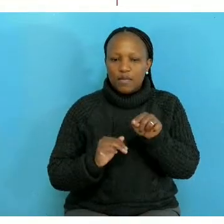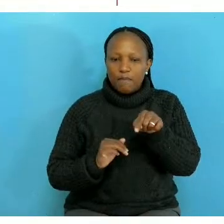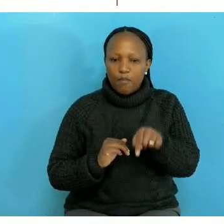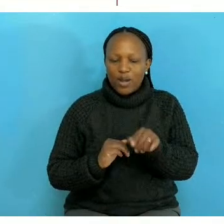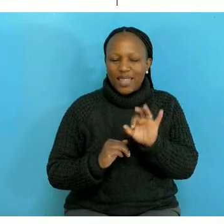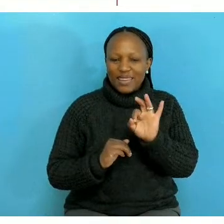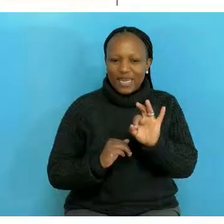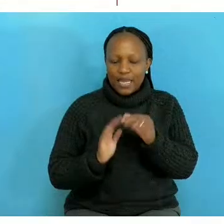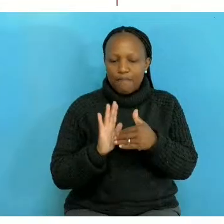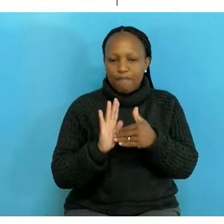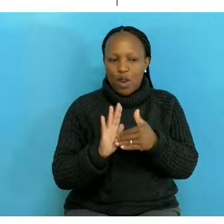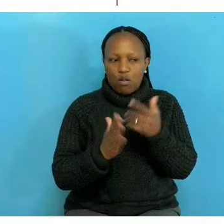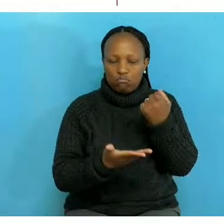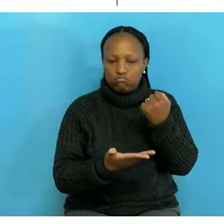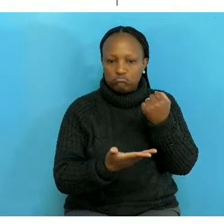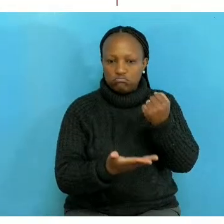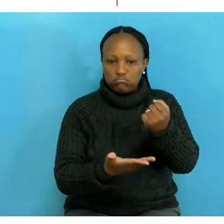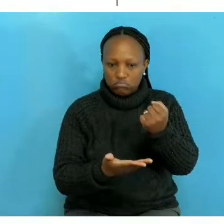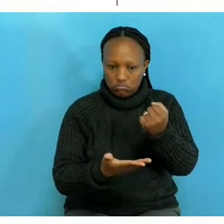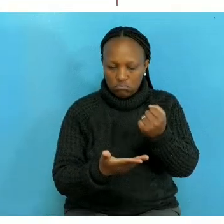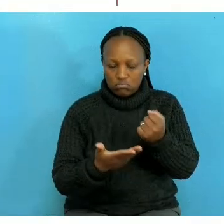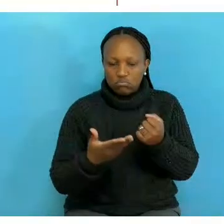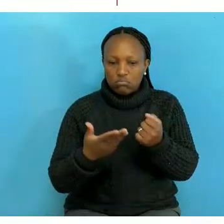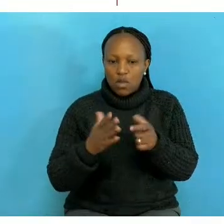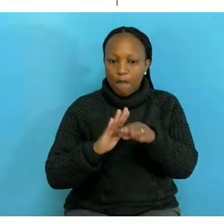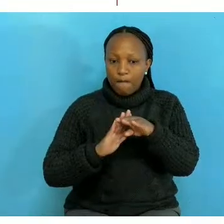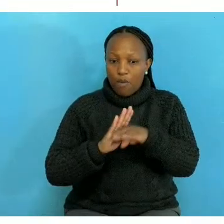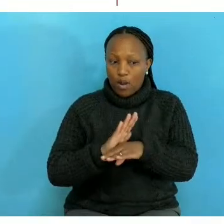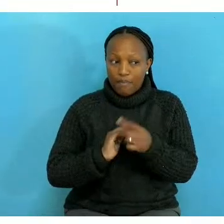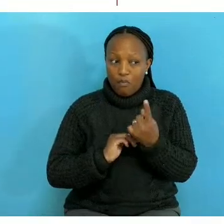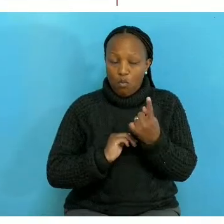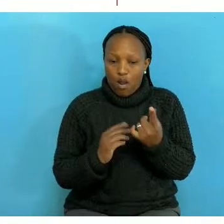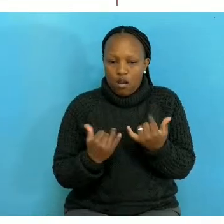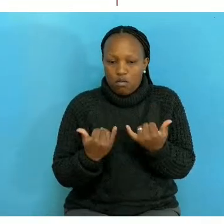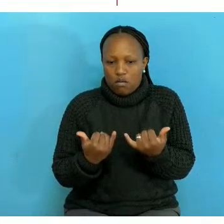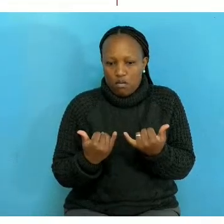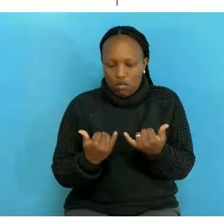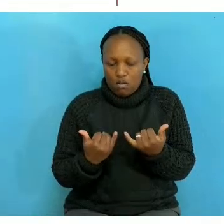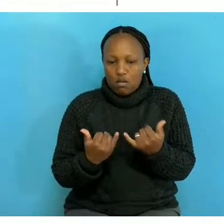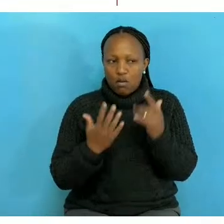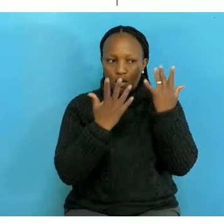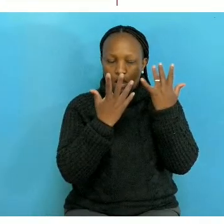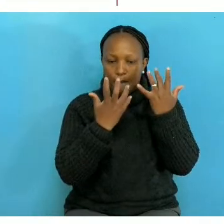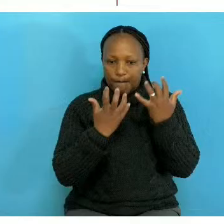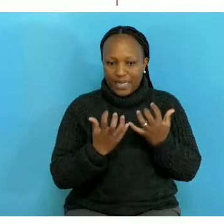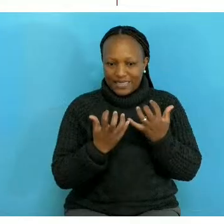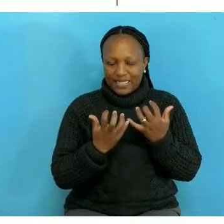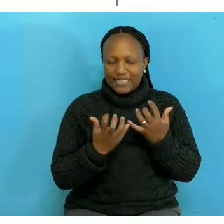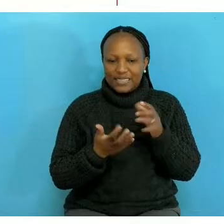million. And Program 1 currently has a budget allocation of